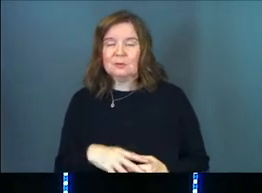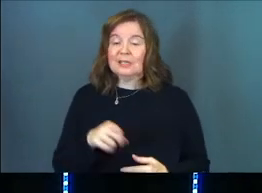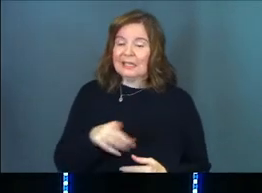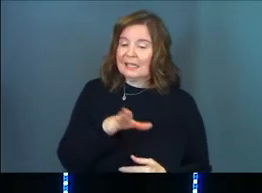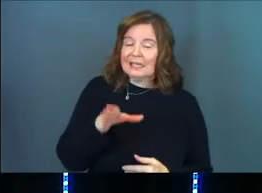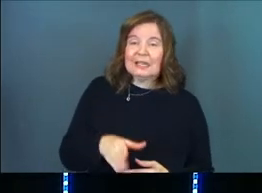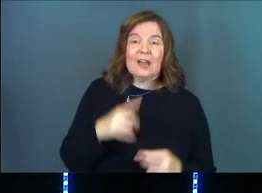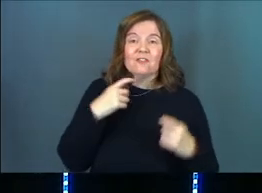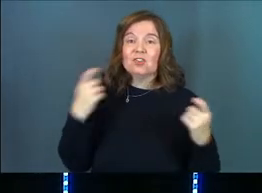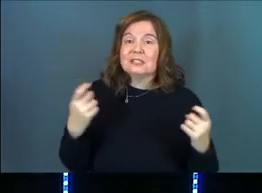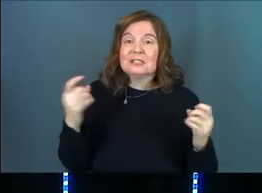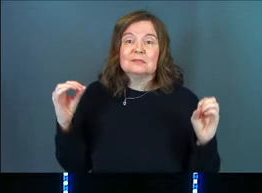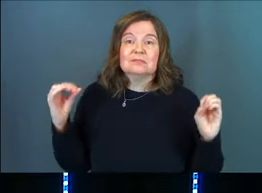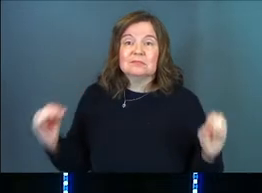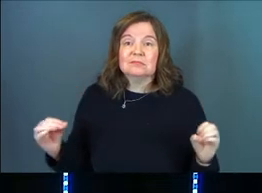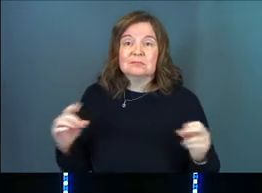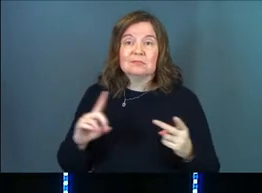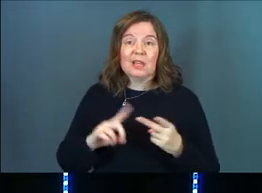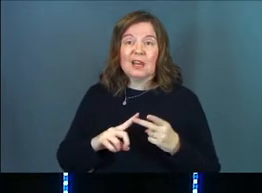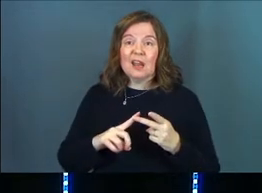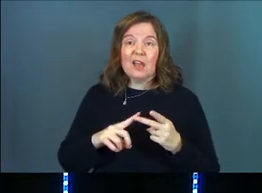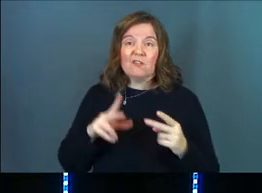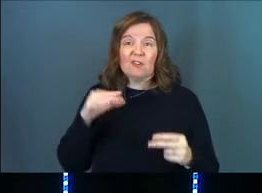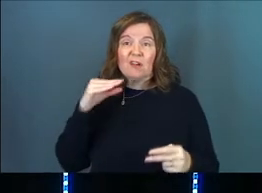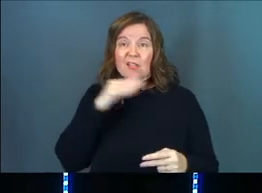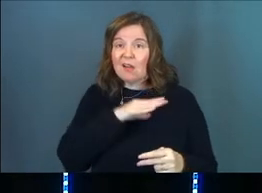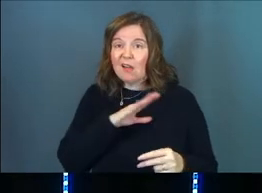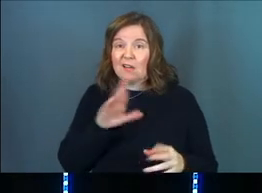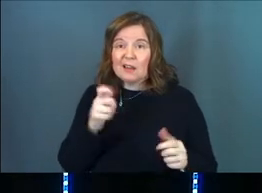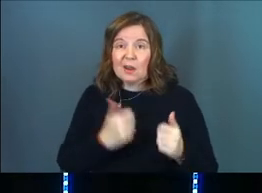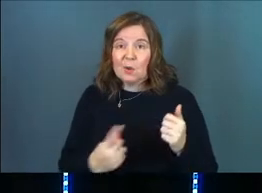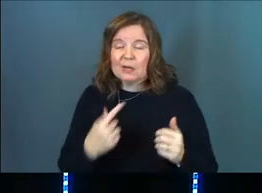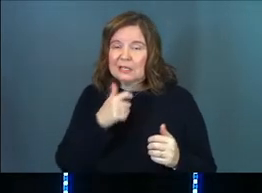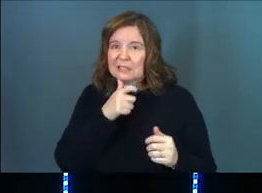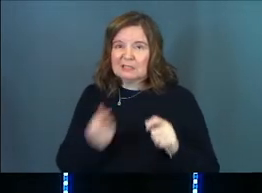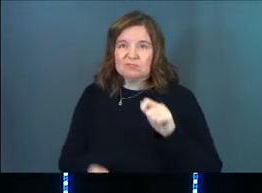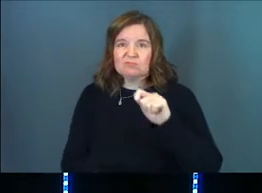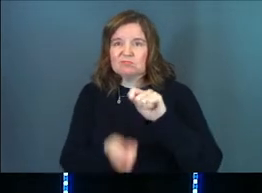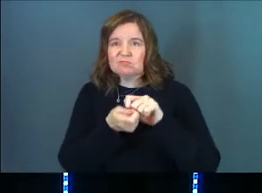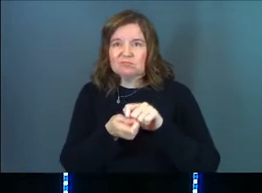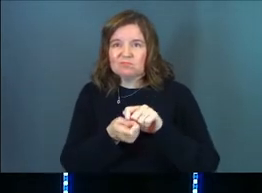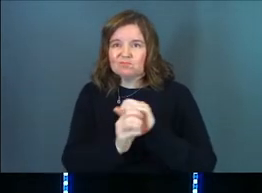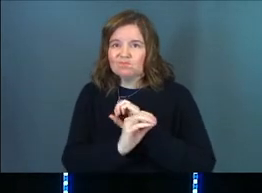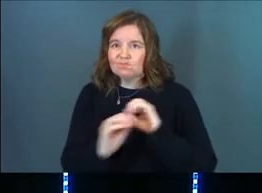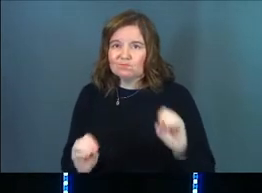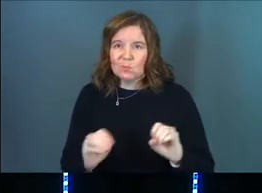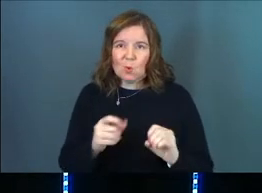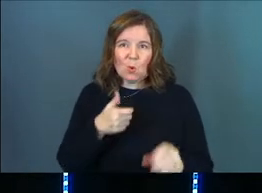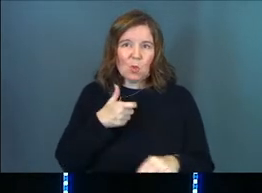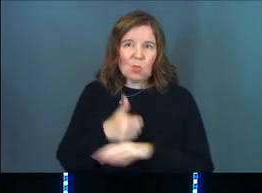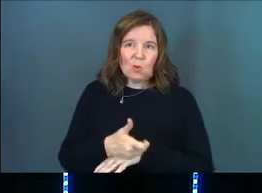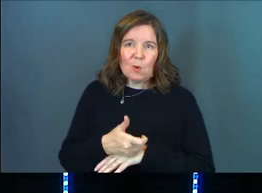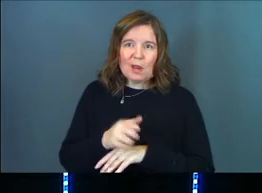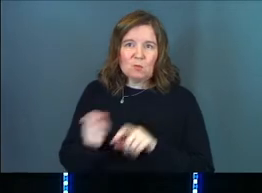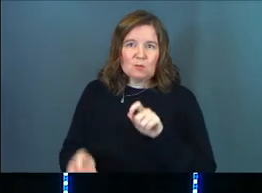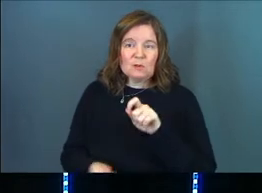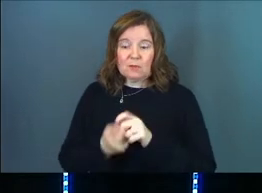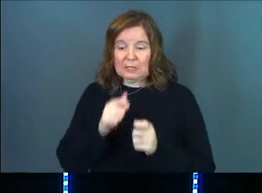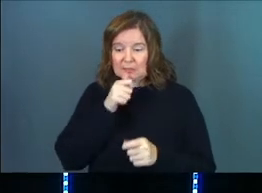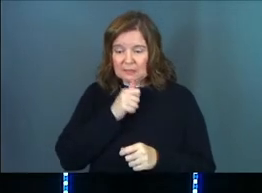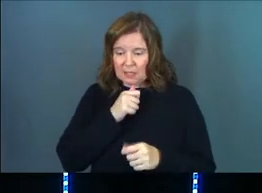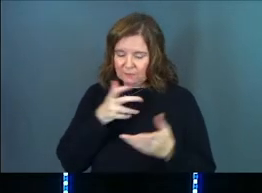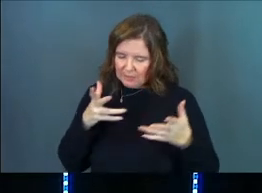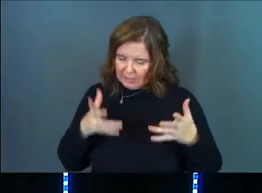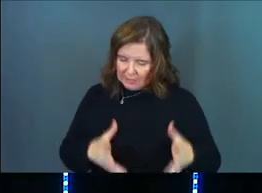he never sinned, nor ever deceived anyone. He did not retaliate when he was insulted, nor threaten revenge when he suffered.